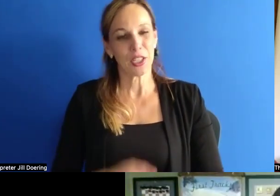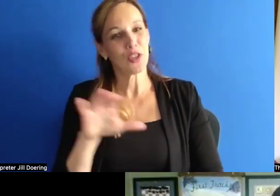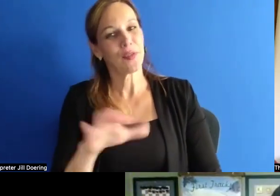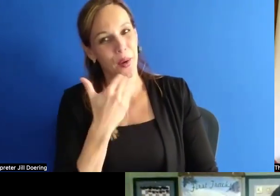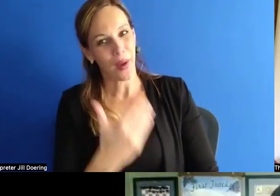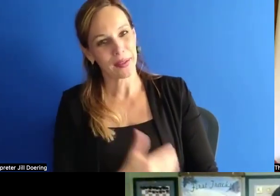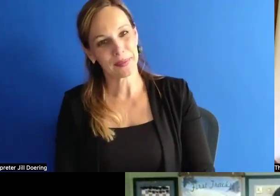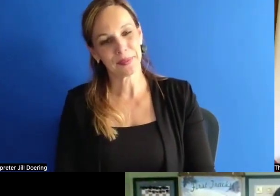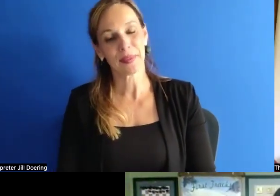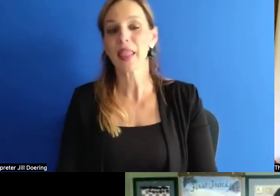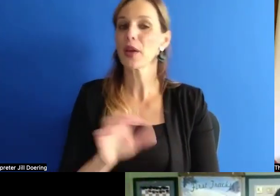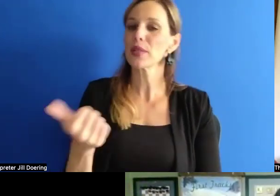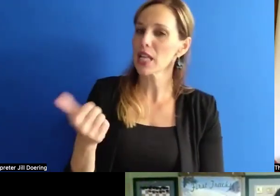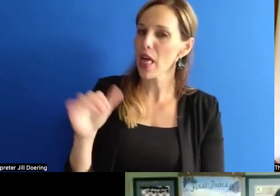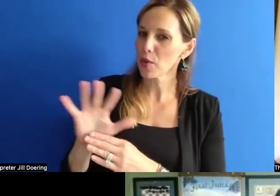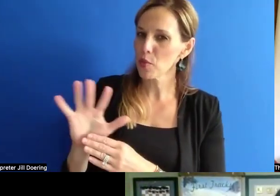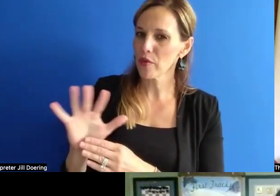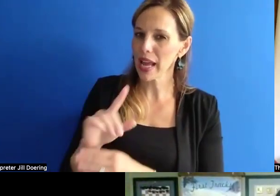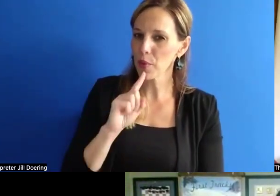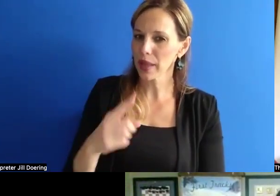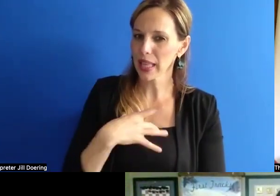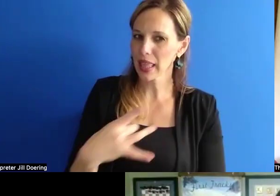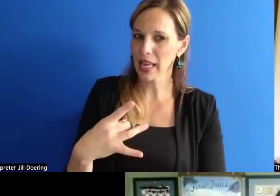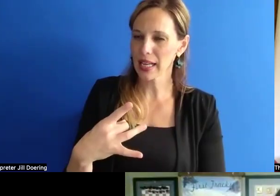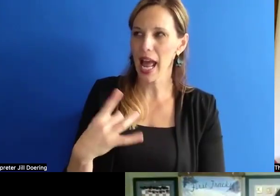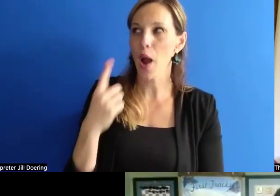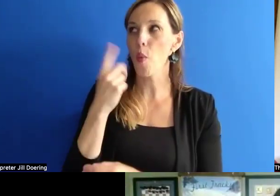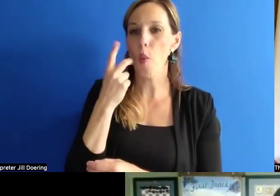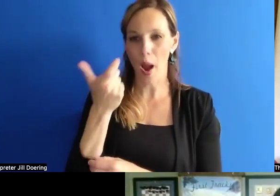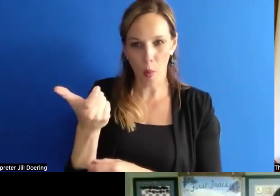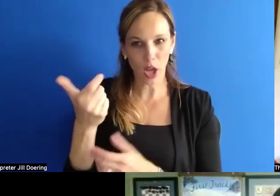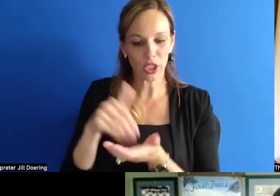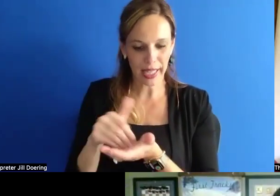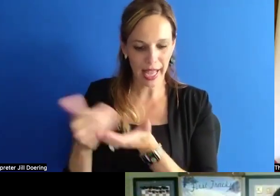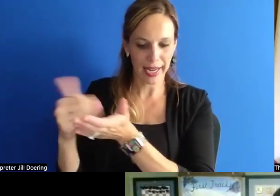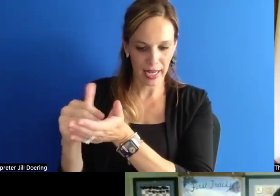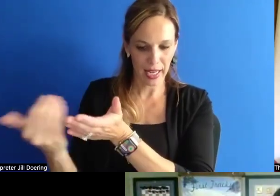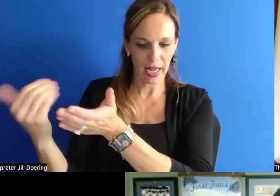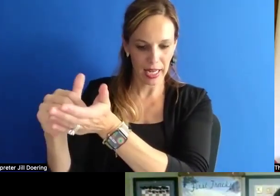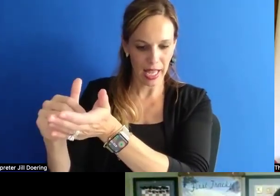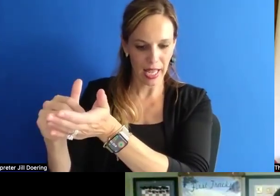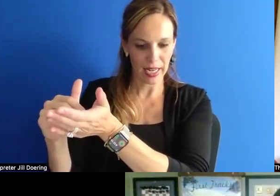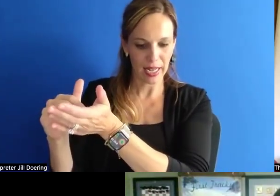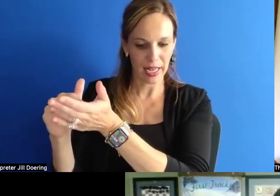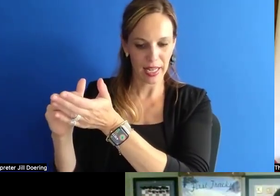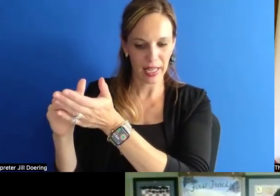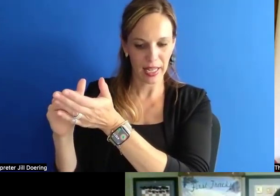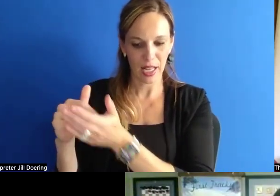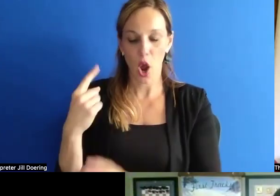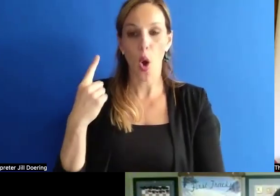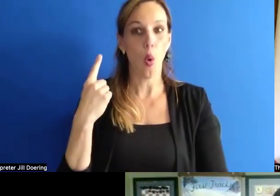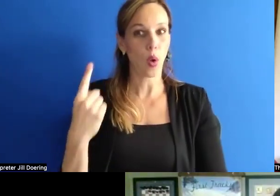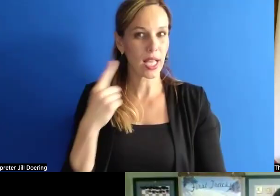And there was another movie that I really, really liked. I like to watch it over and over when I'm in the mood for it was One